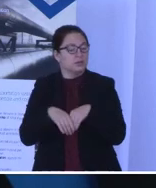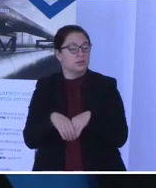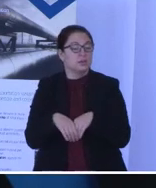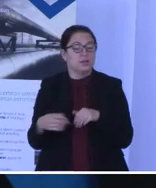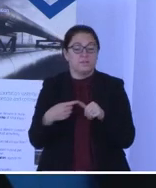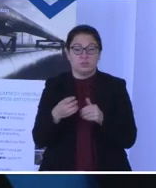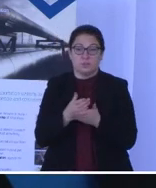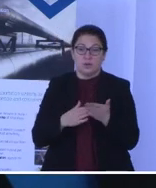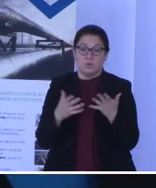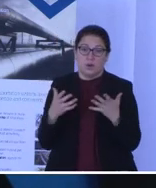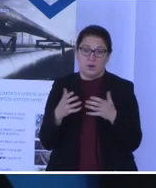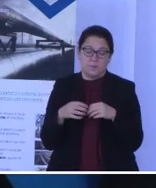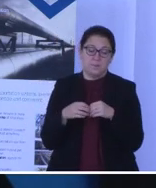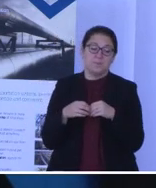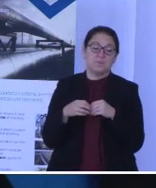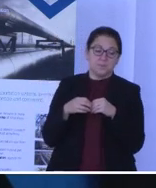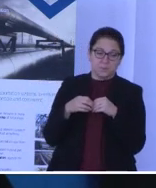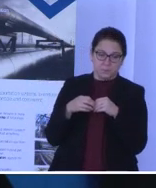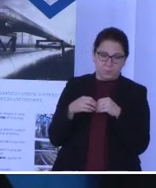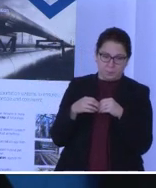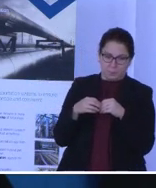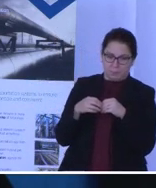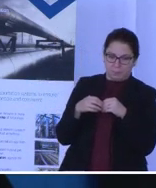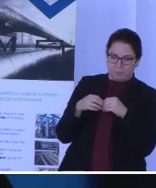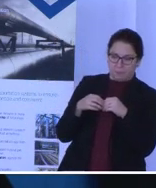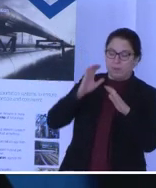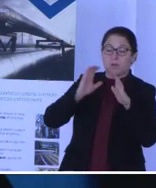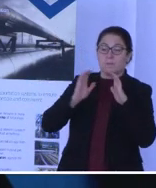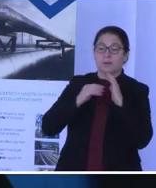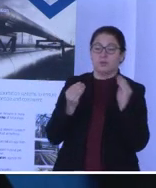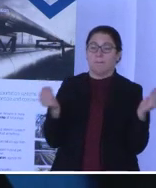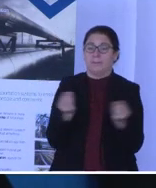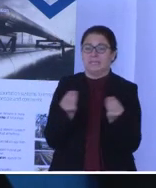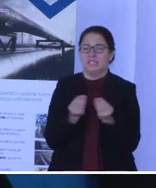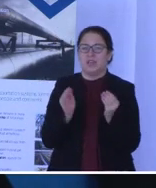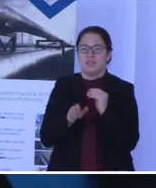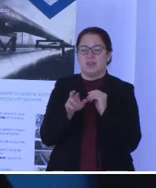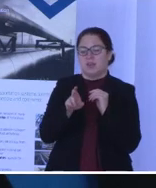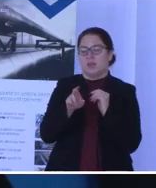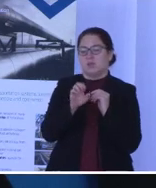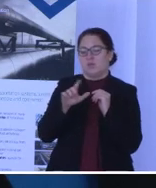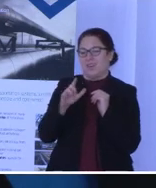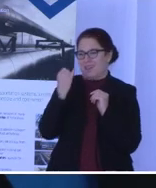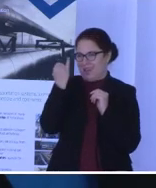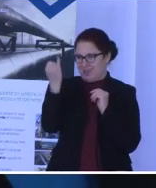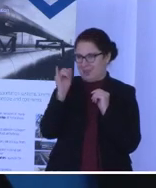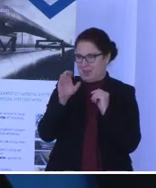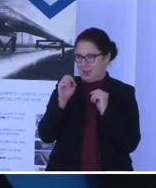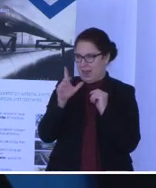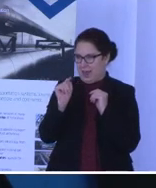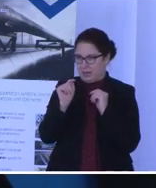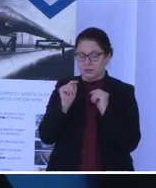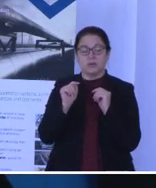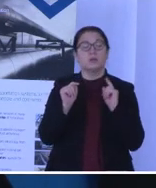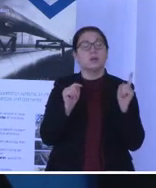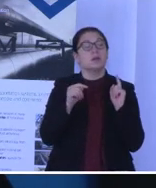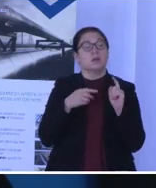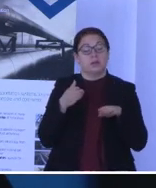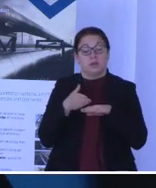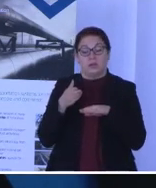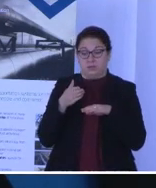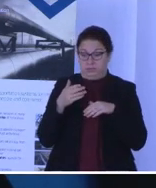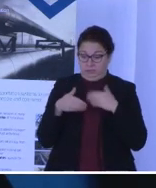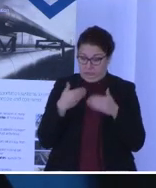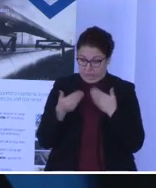that is that was the passage and implementation of the Real ID Act, but we're moving beyond that now to technologies that will, I